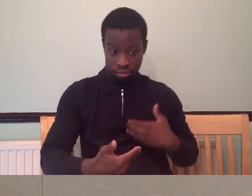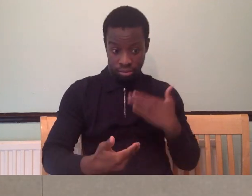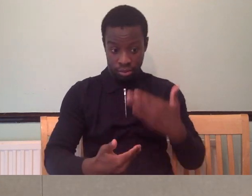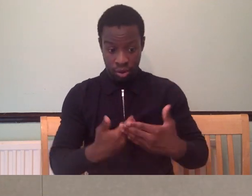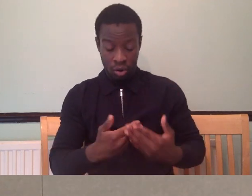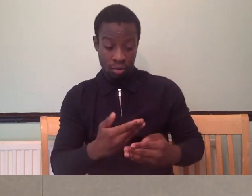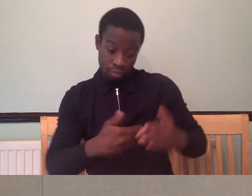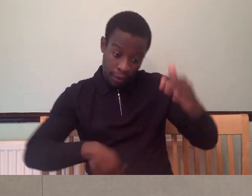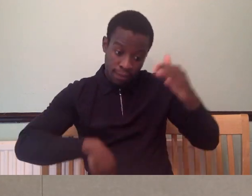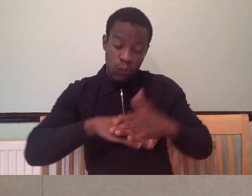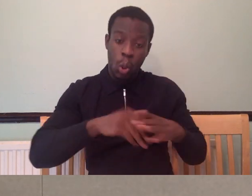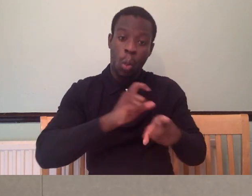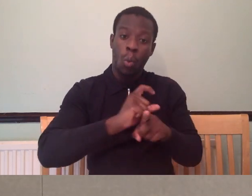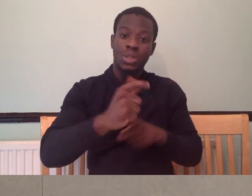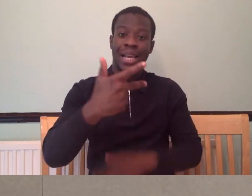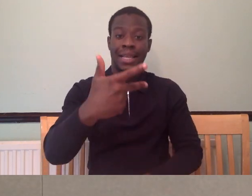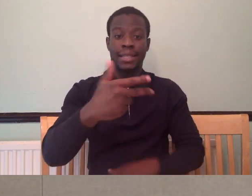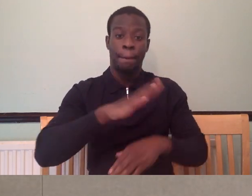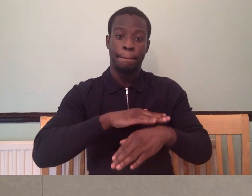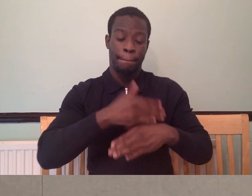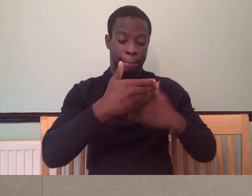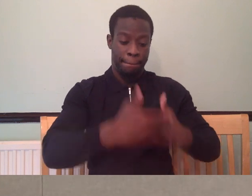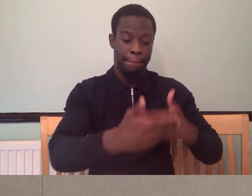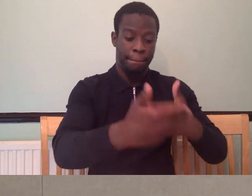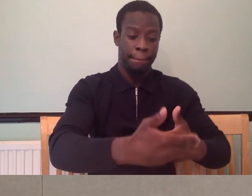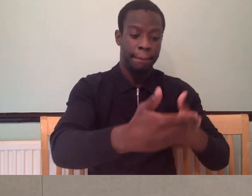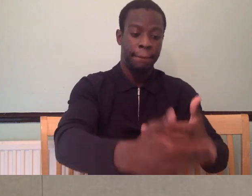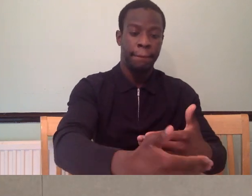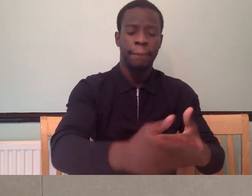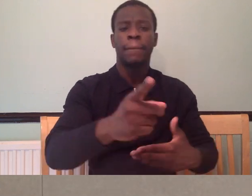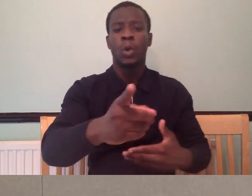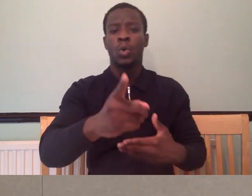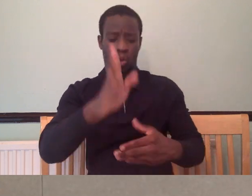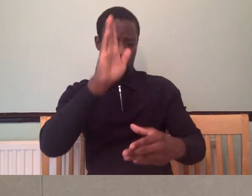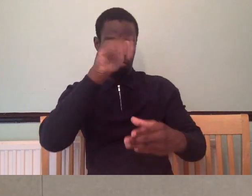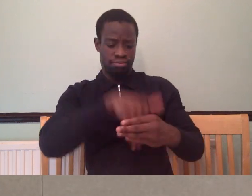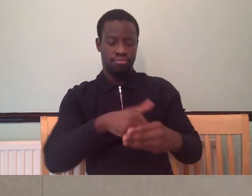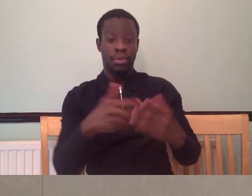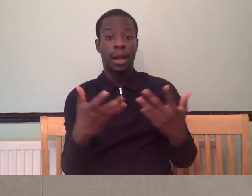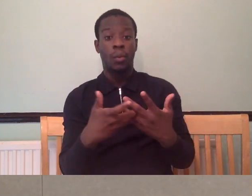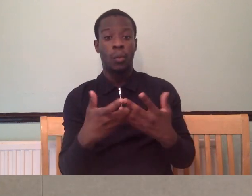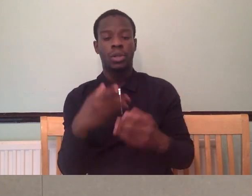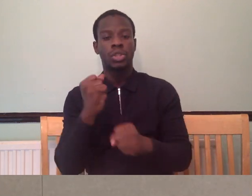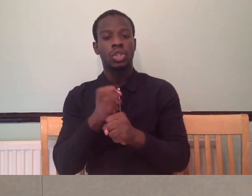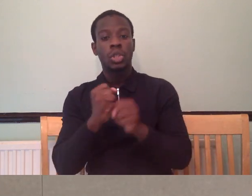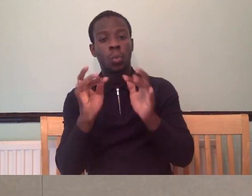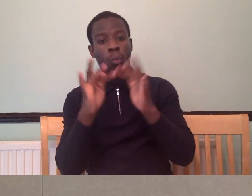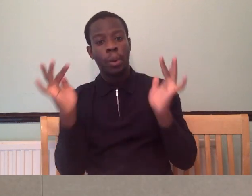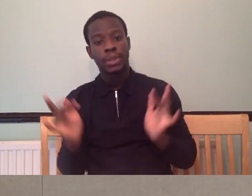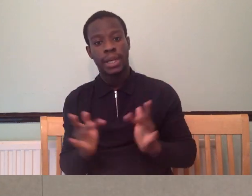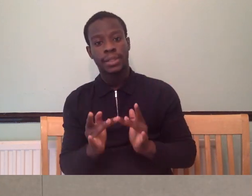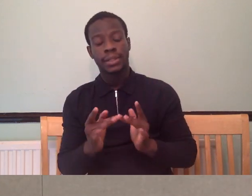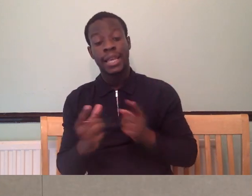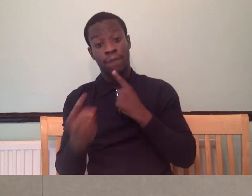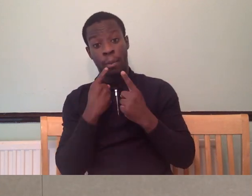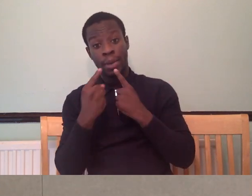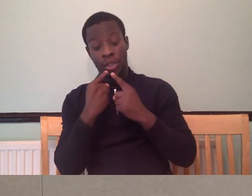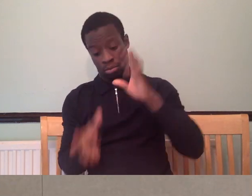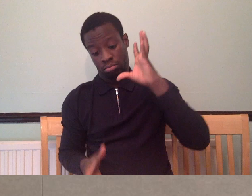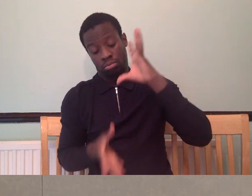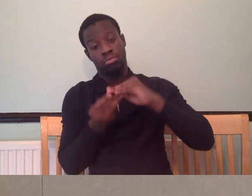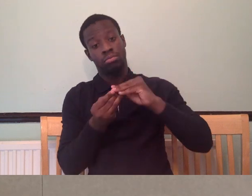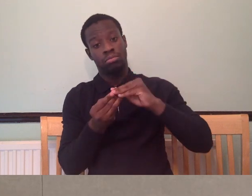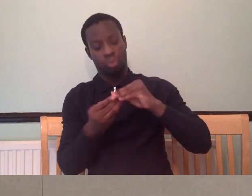the whole course? You can sign up on our church website, and as soon as we have your details, we